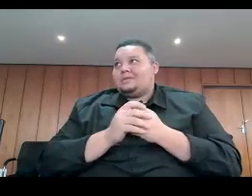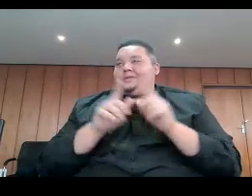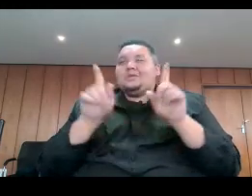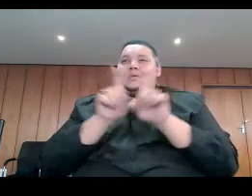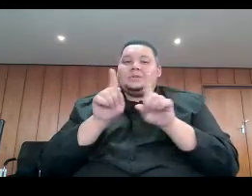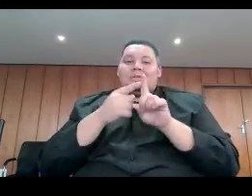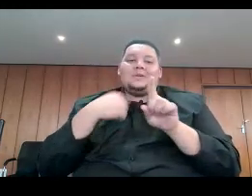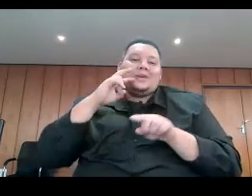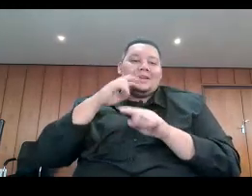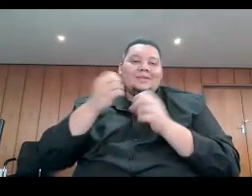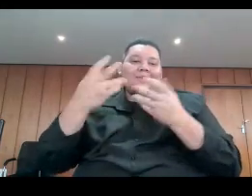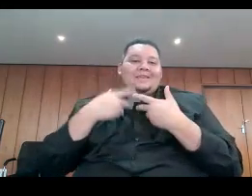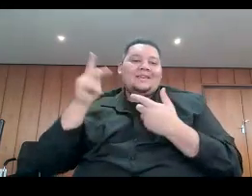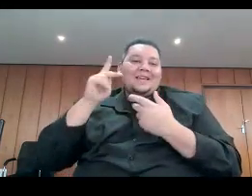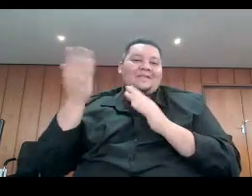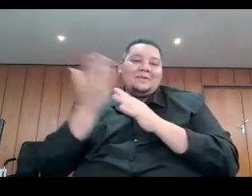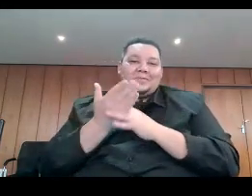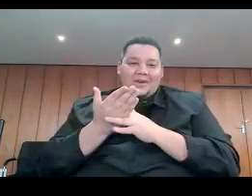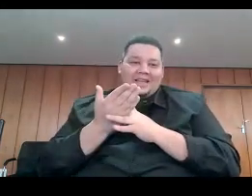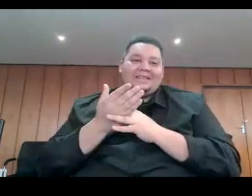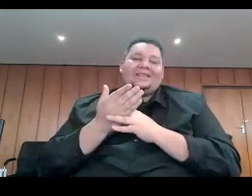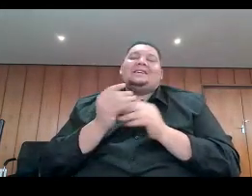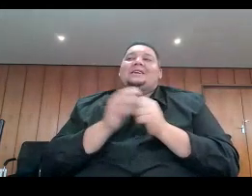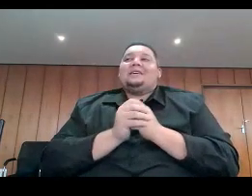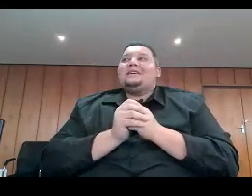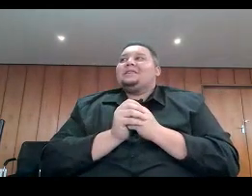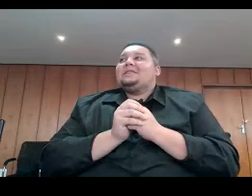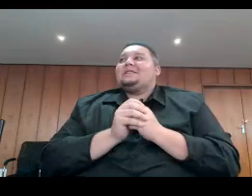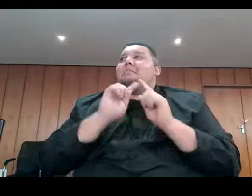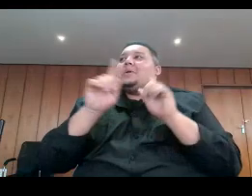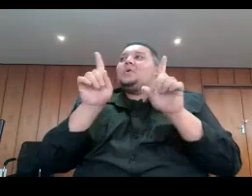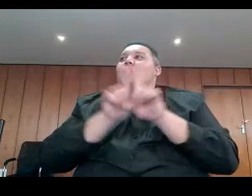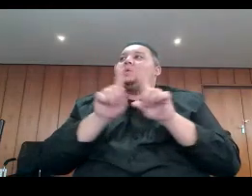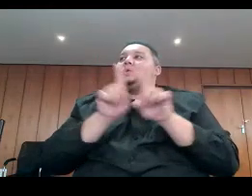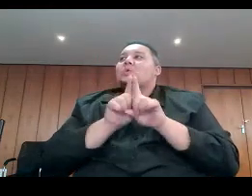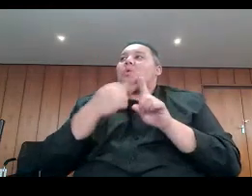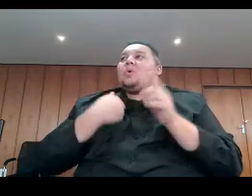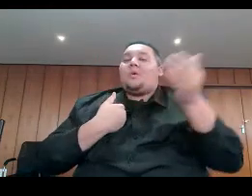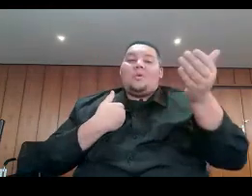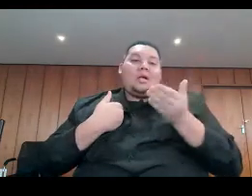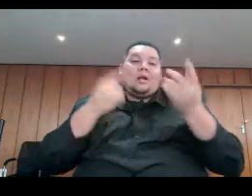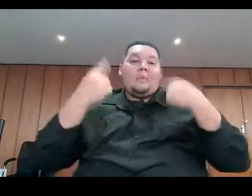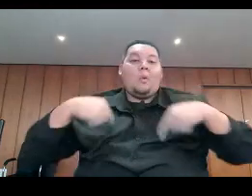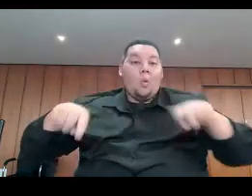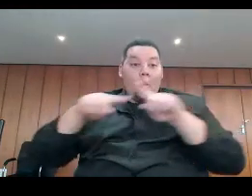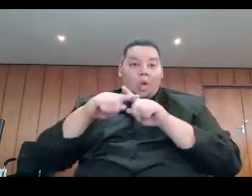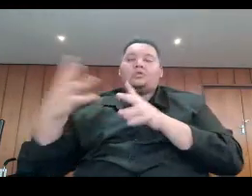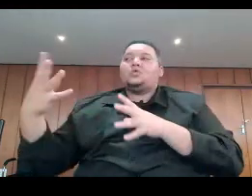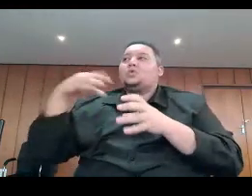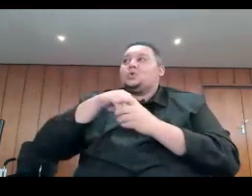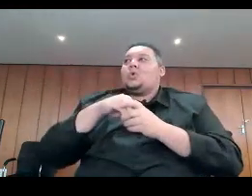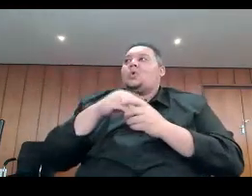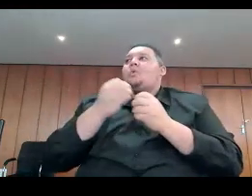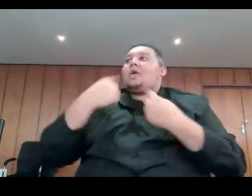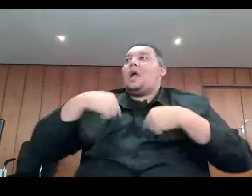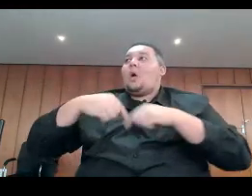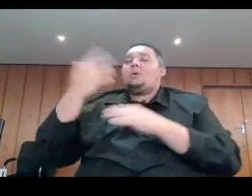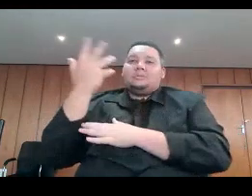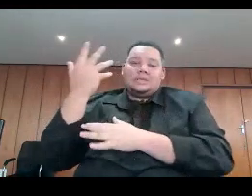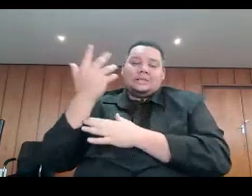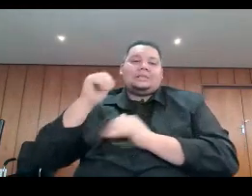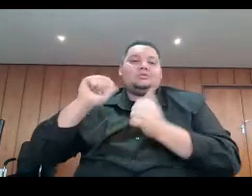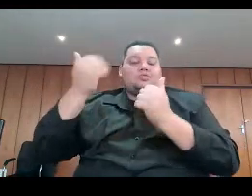give our Kevin a bit of a break and some lunch. But we also welcome all of you to join with our speakers,